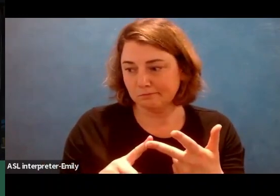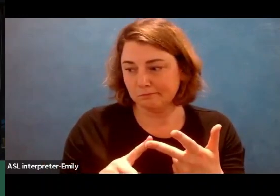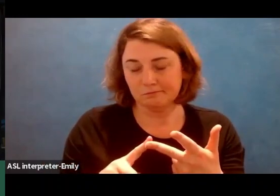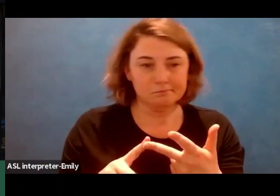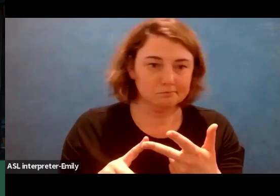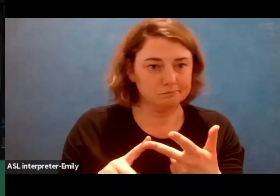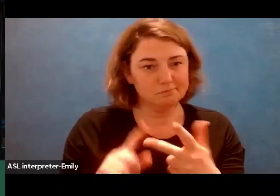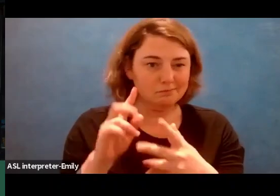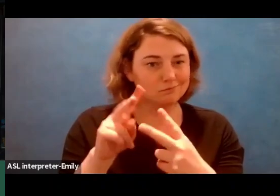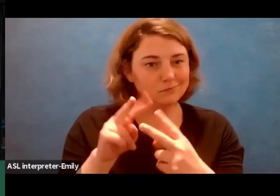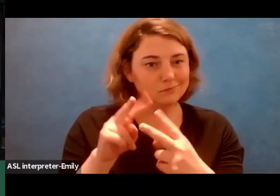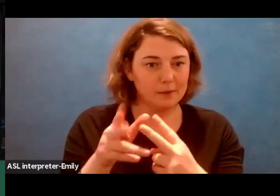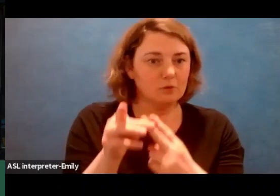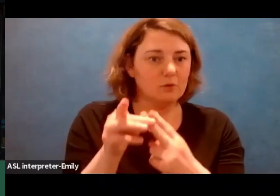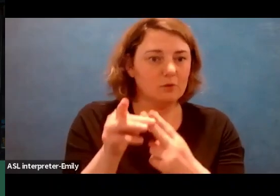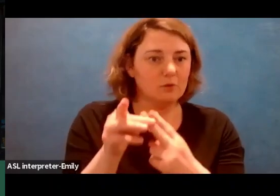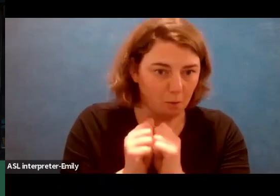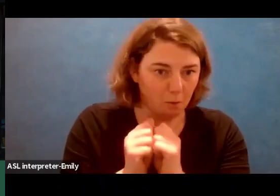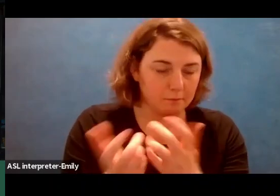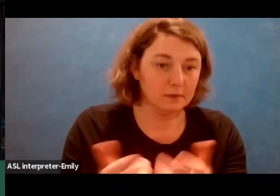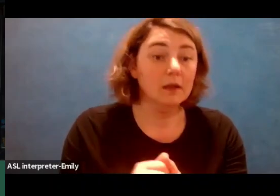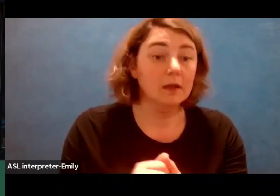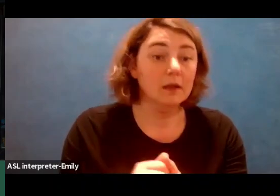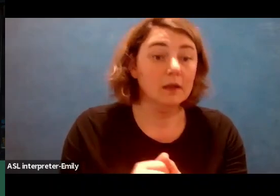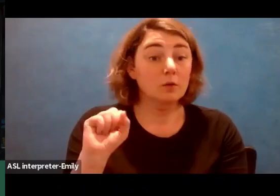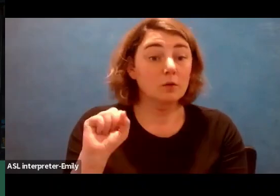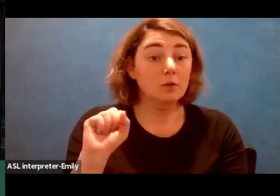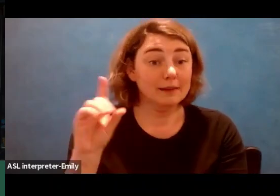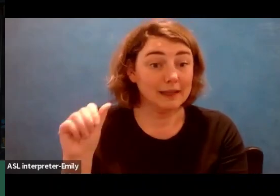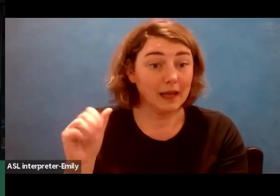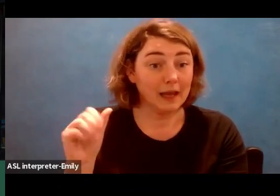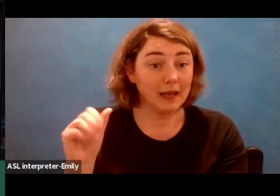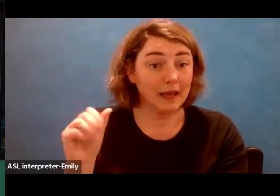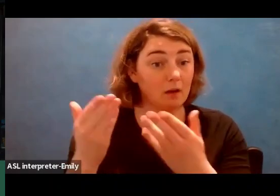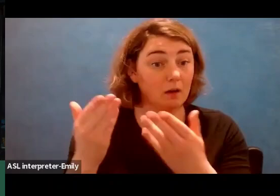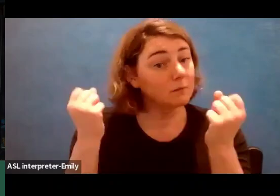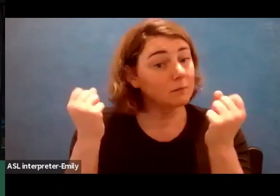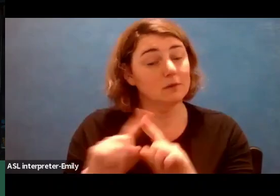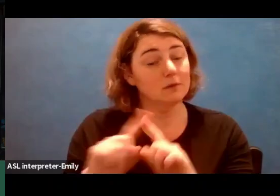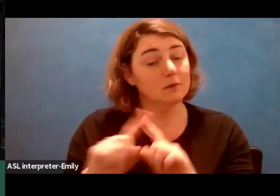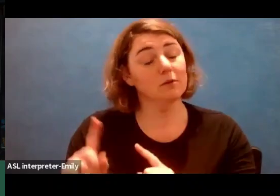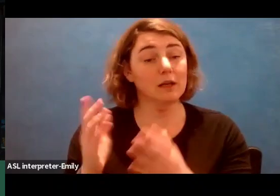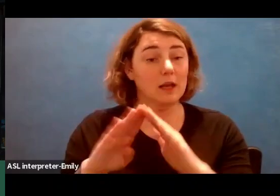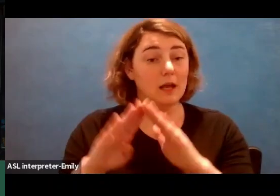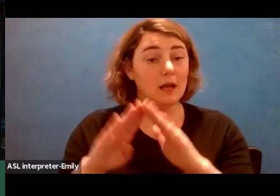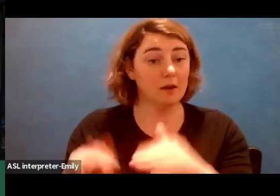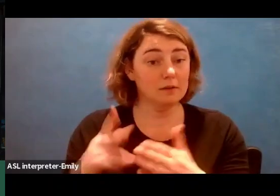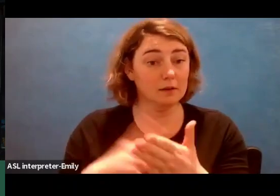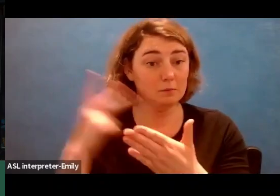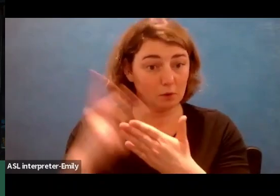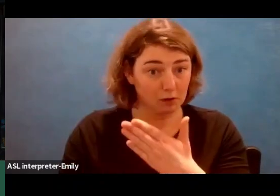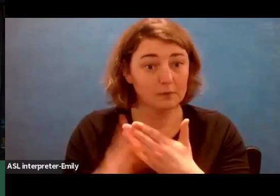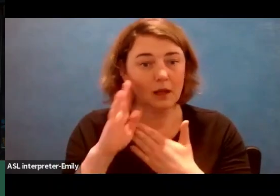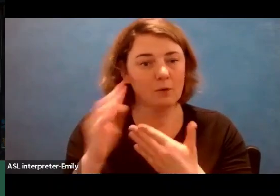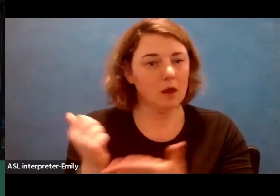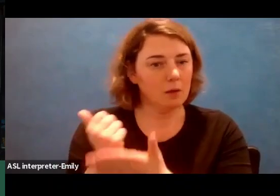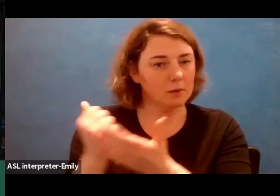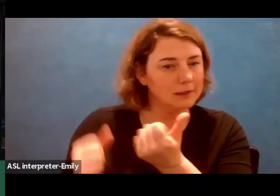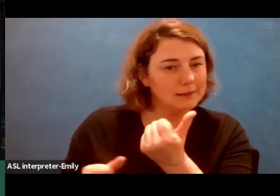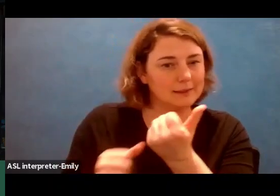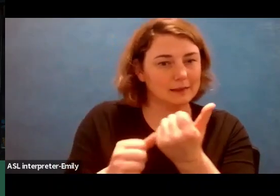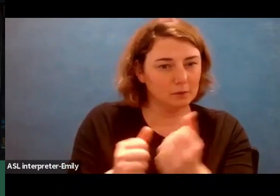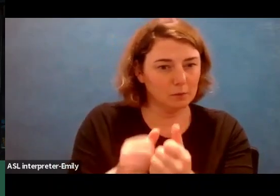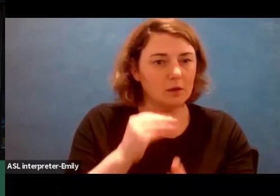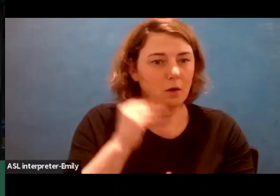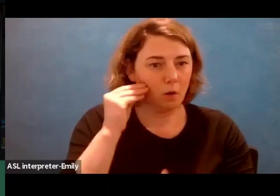a combination of both. USDA offers a number of housing programs that do assist with home ownership and, like